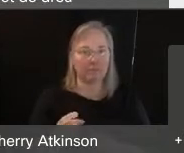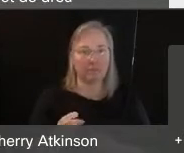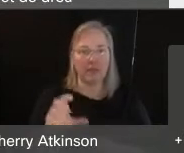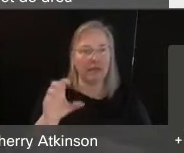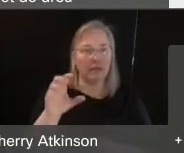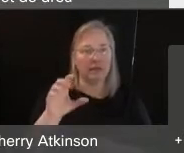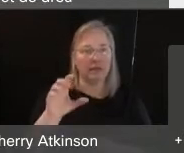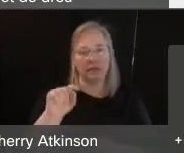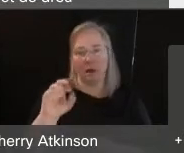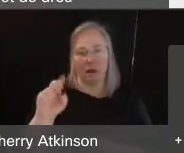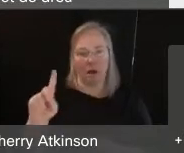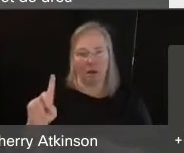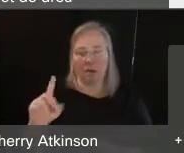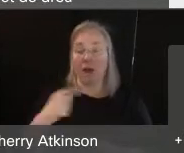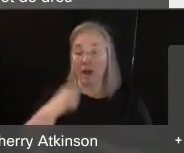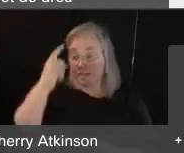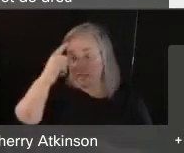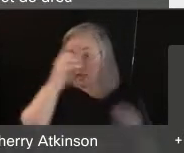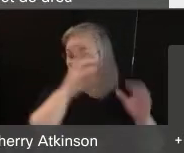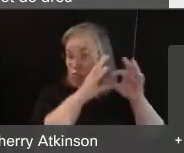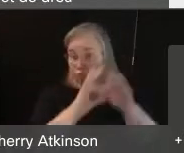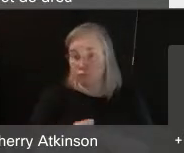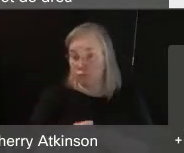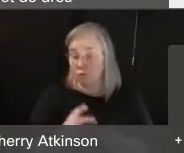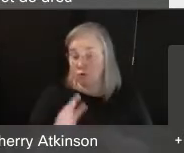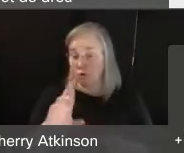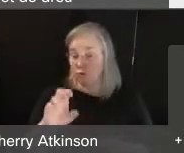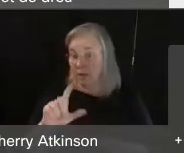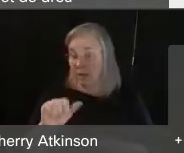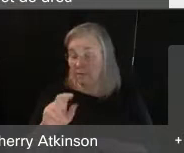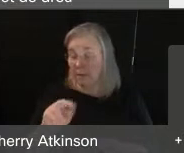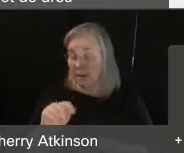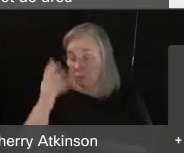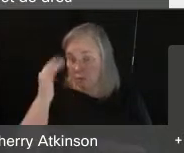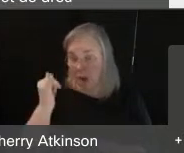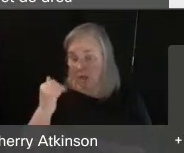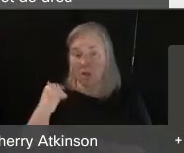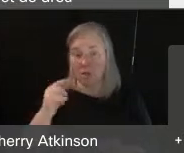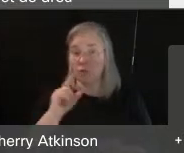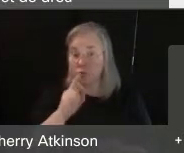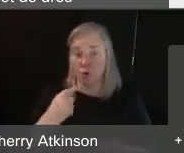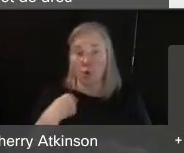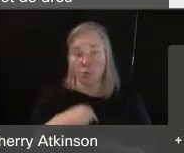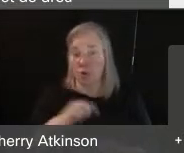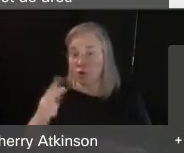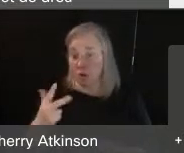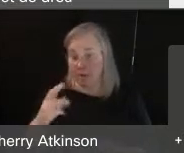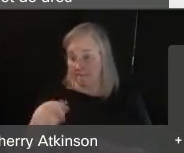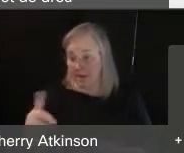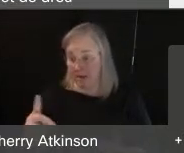is, whereas it's true we're third in Maryland, to be fifth in the country in total spending is